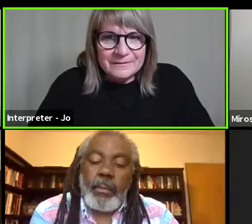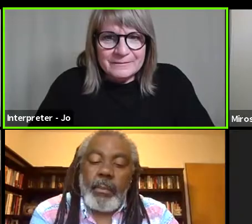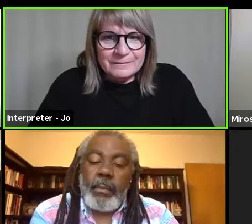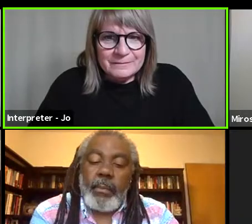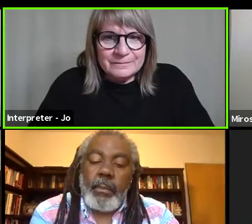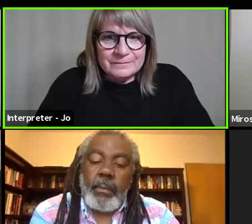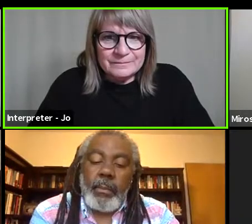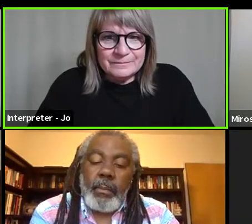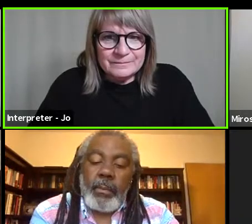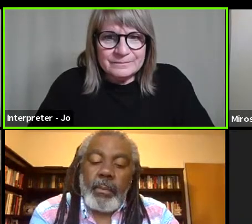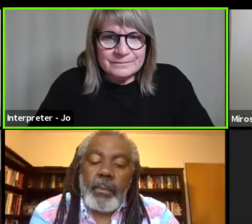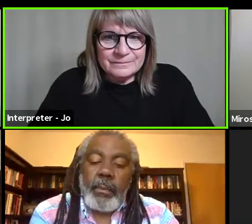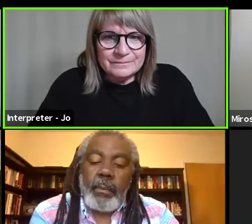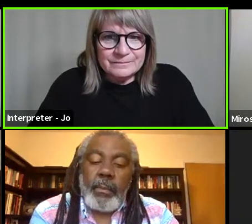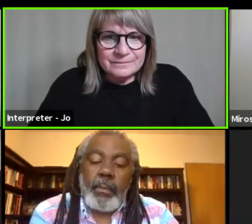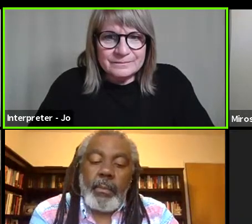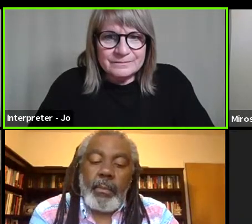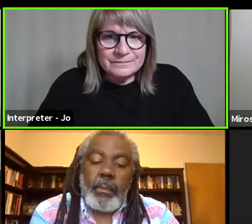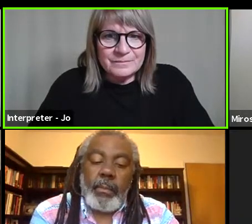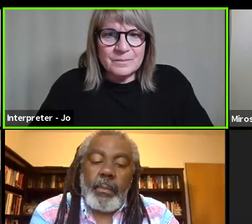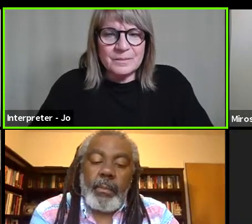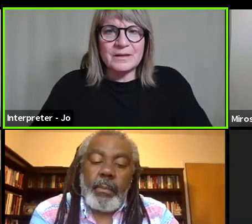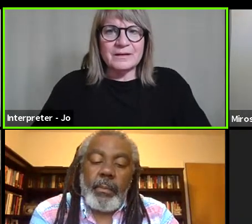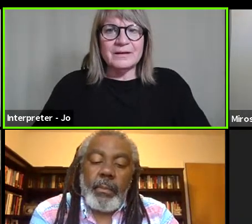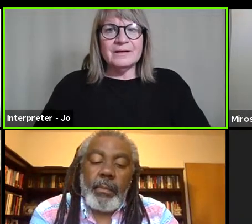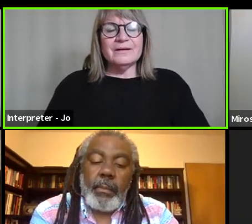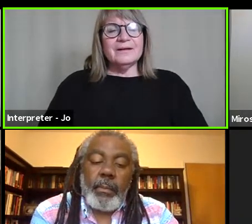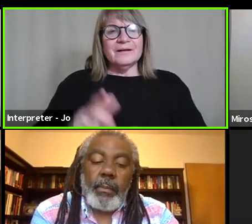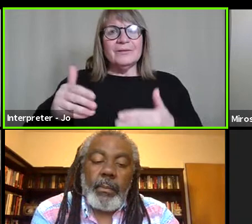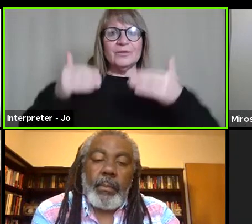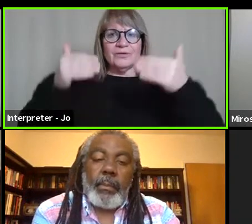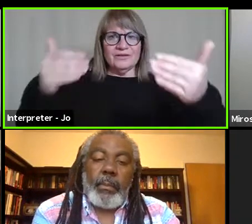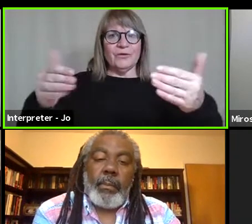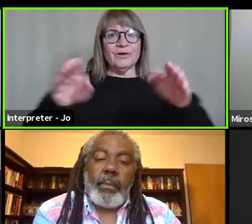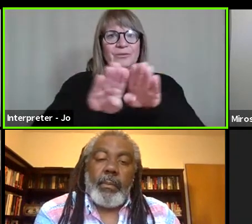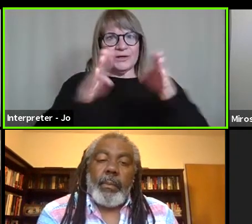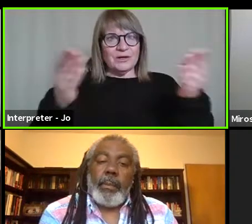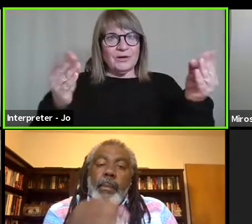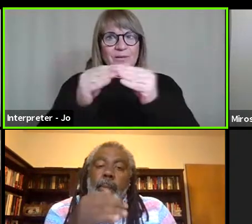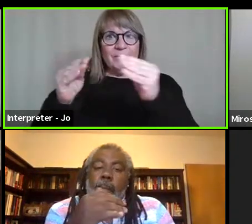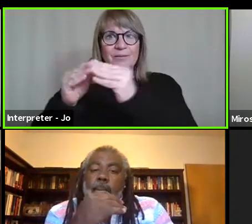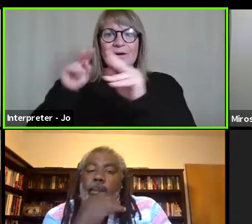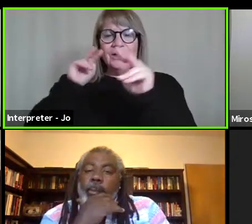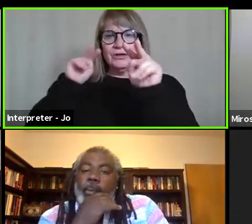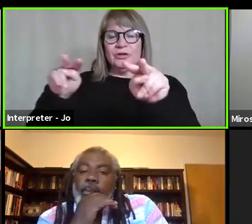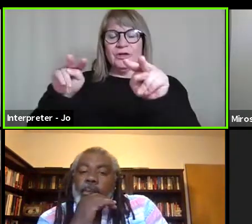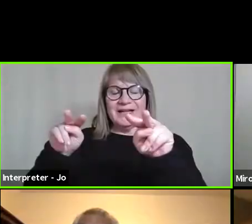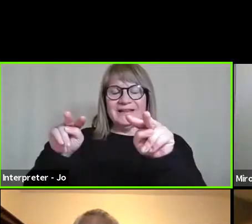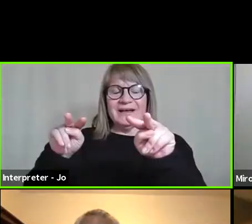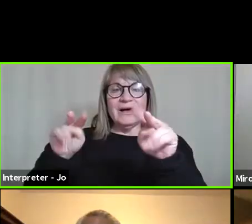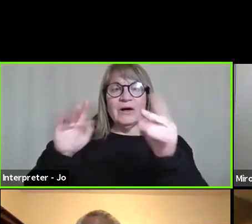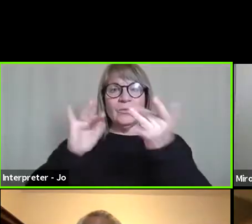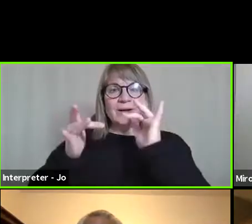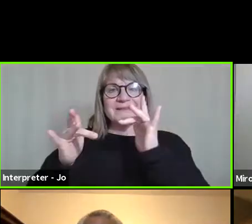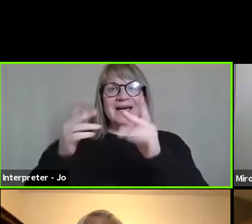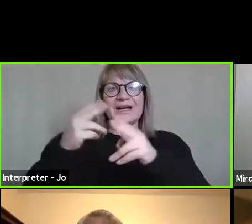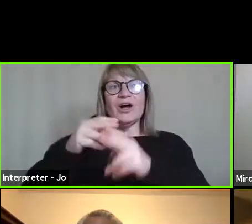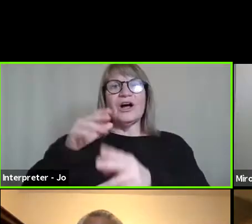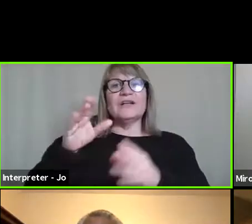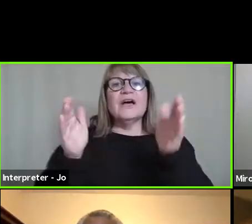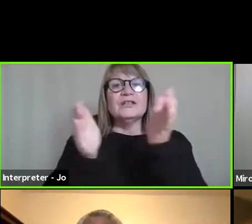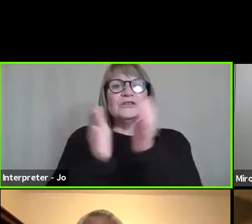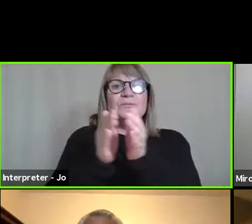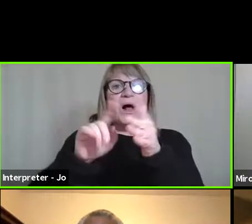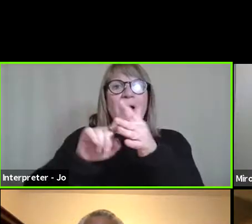we will be moving forward and there'll be more certainly more the i'll go to the website from small beginnings it's all there there's lots of